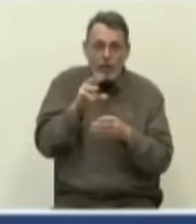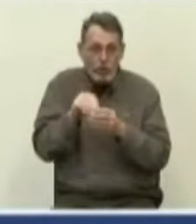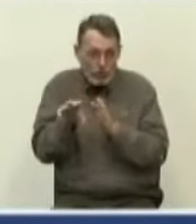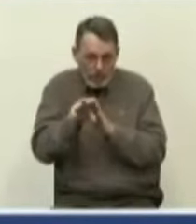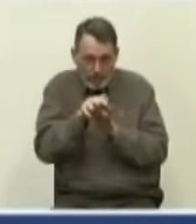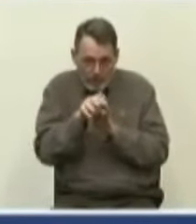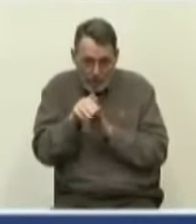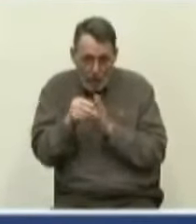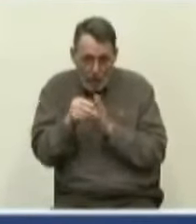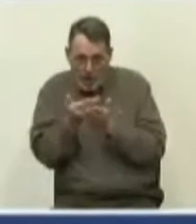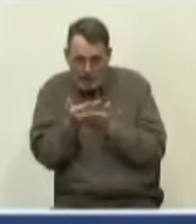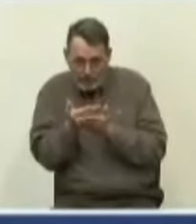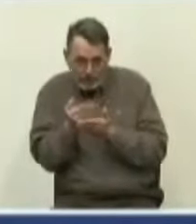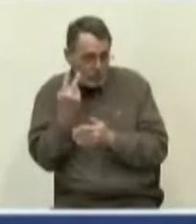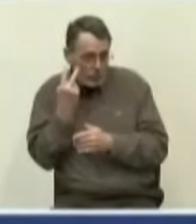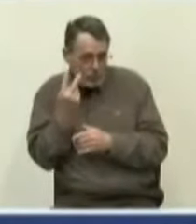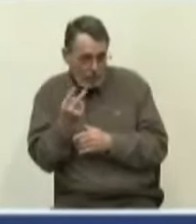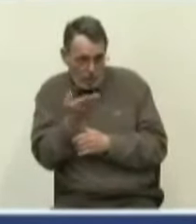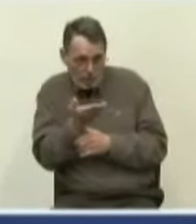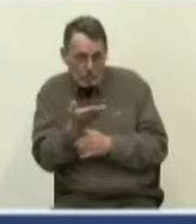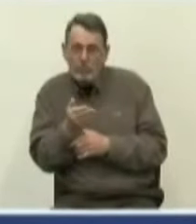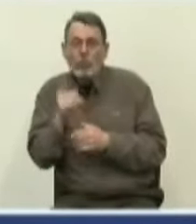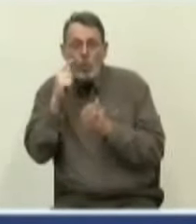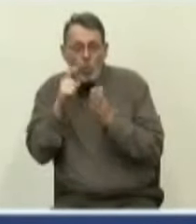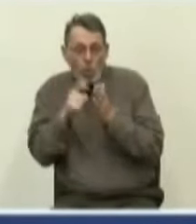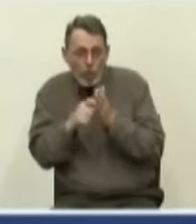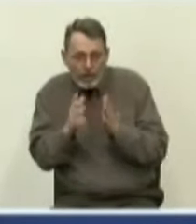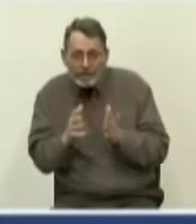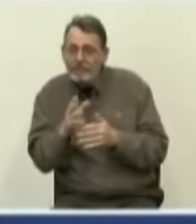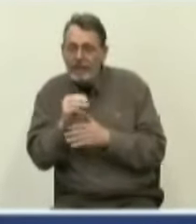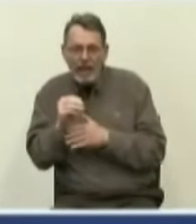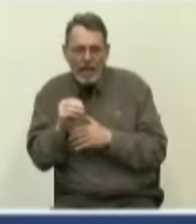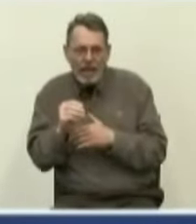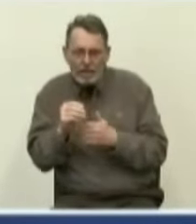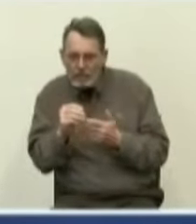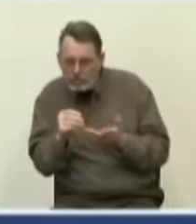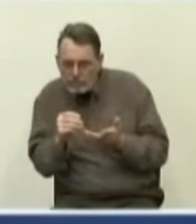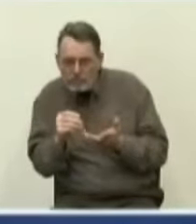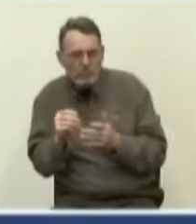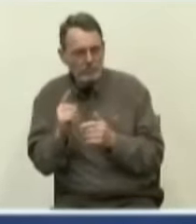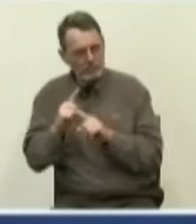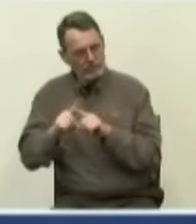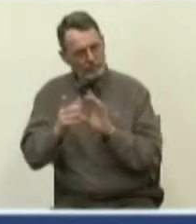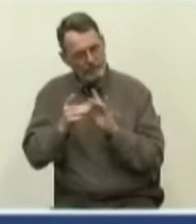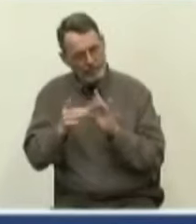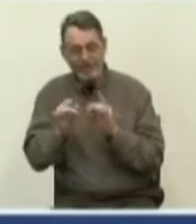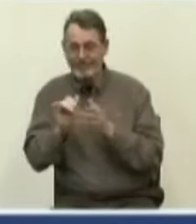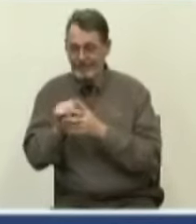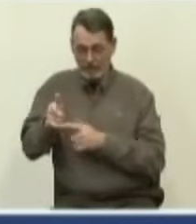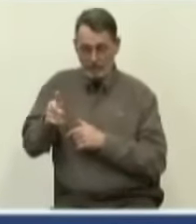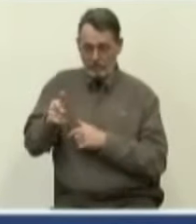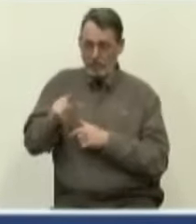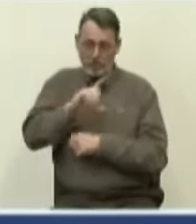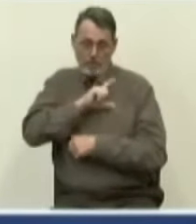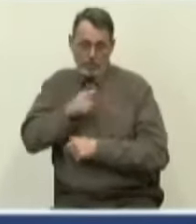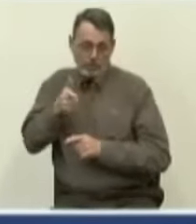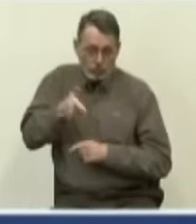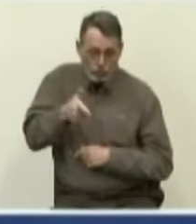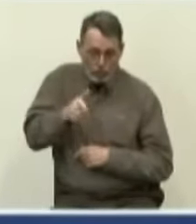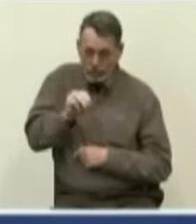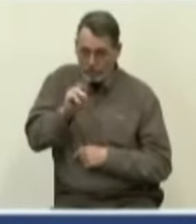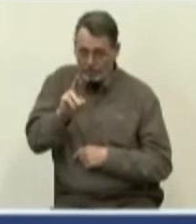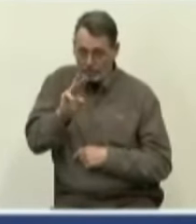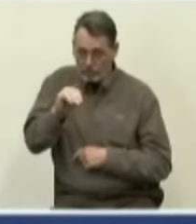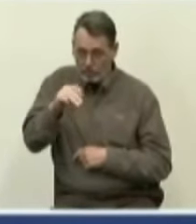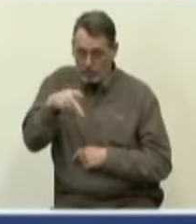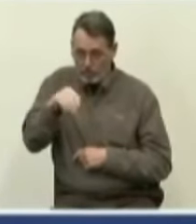video evidence that you saw, witnesses and our member statements, that the shooting of Mr. Pittman, quite simply, should not have happened. And